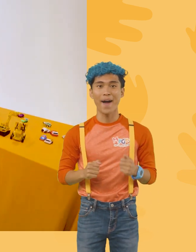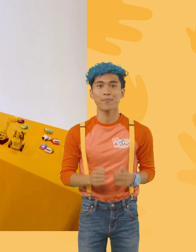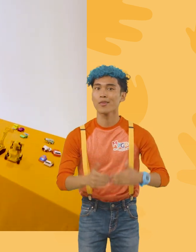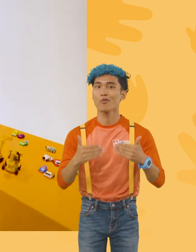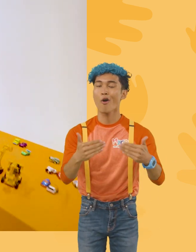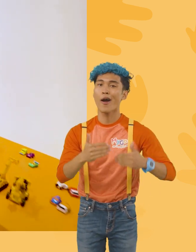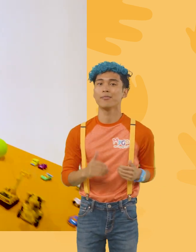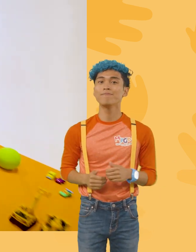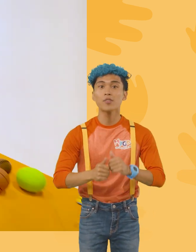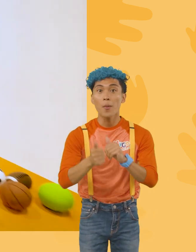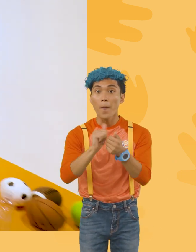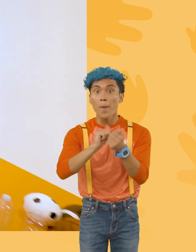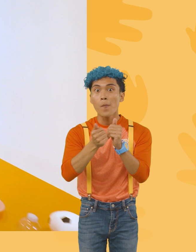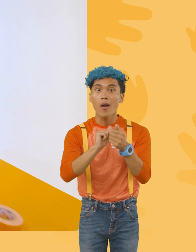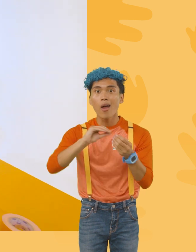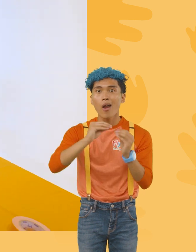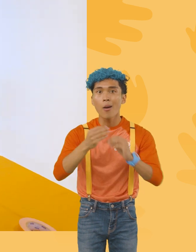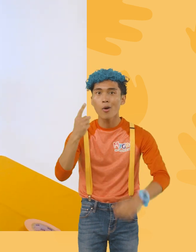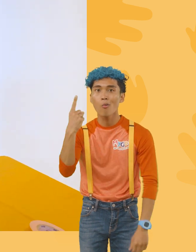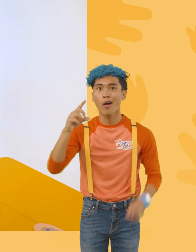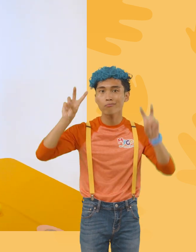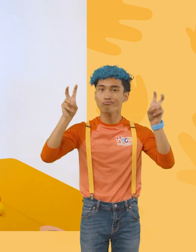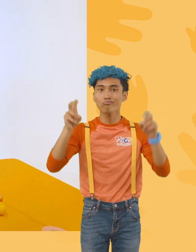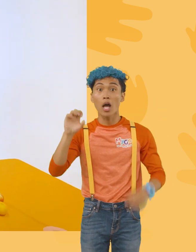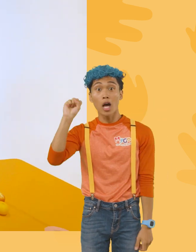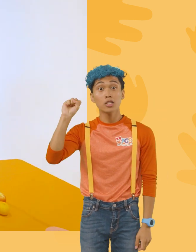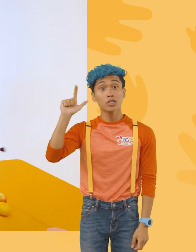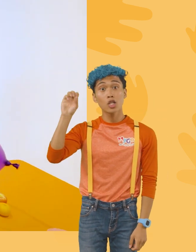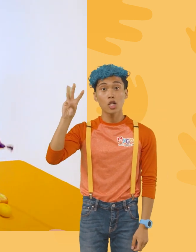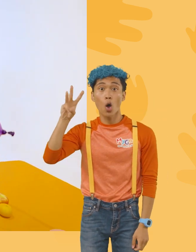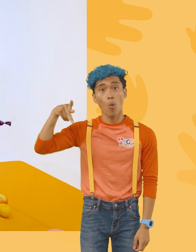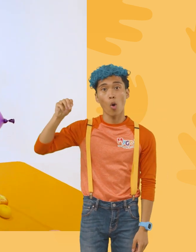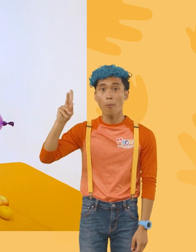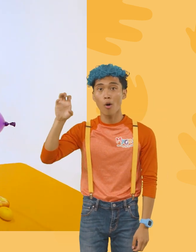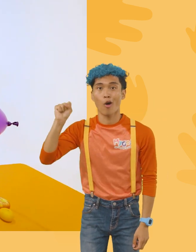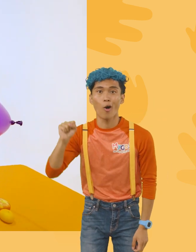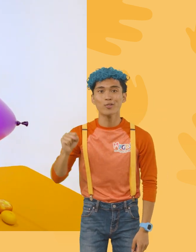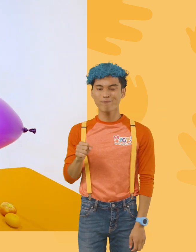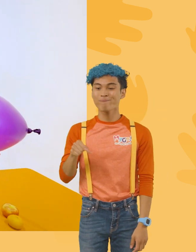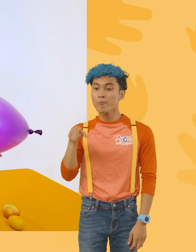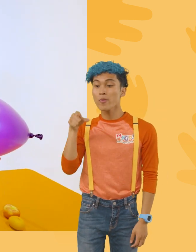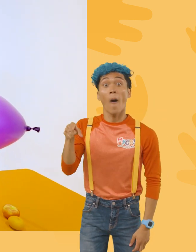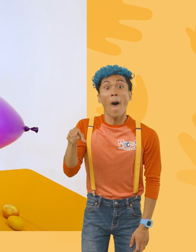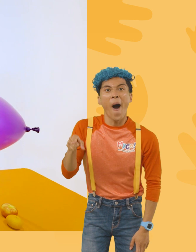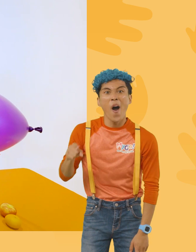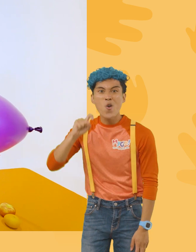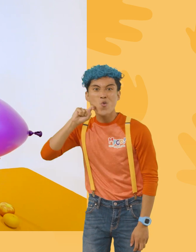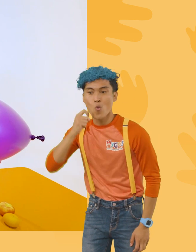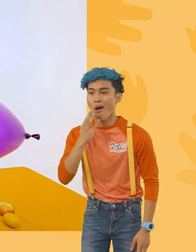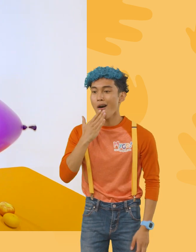so let's go with heat number one, the slow pokes. We have this sweet,